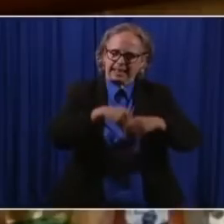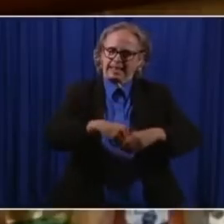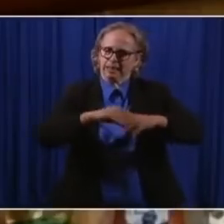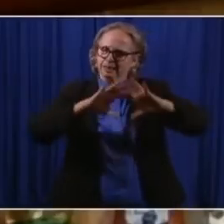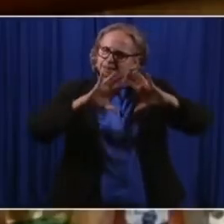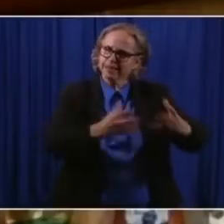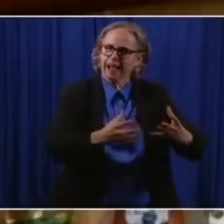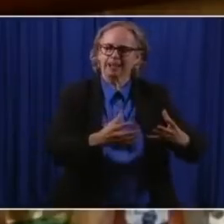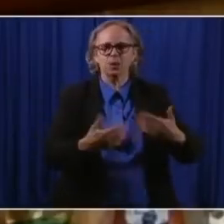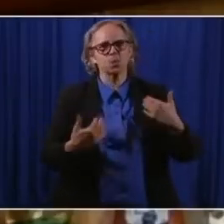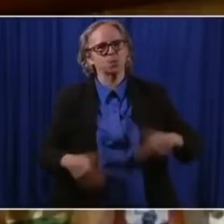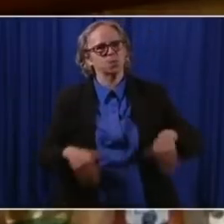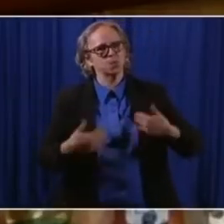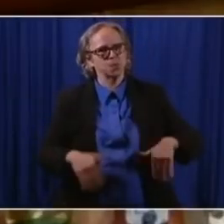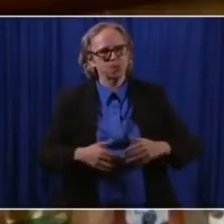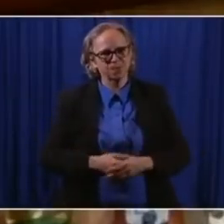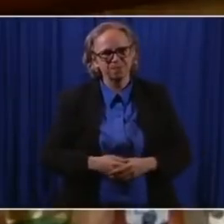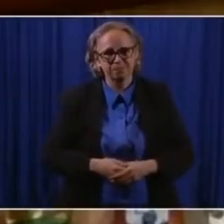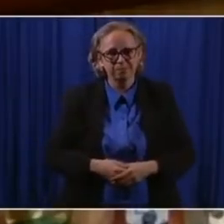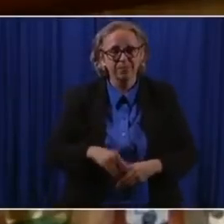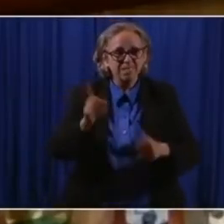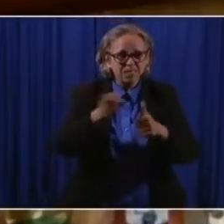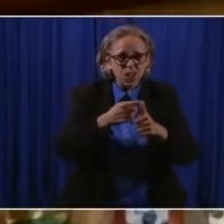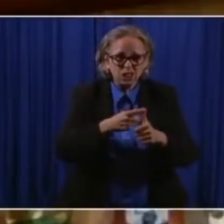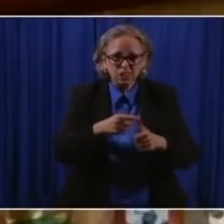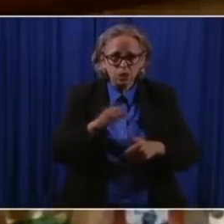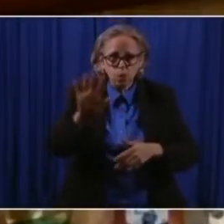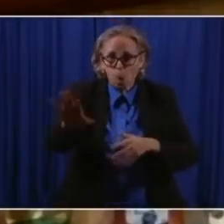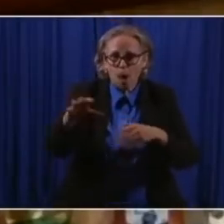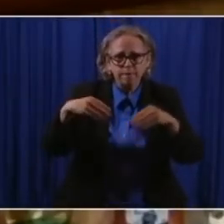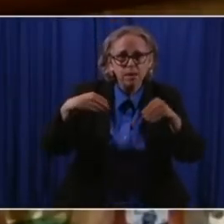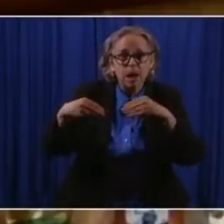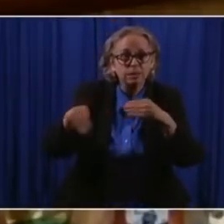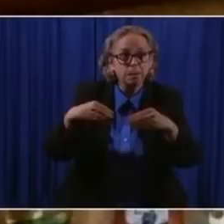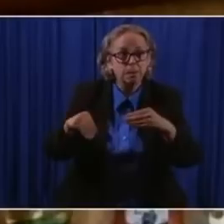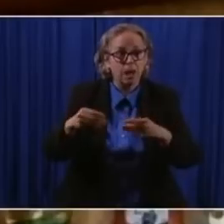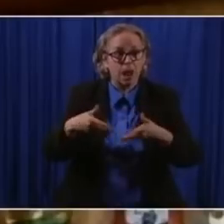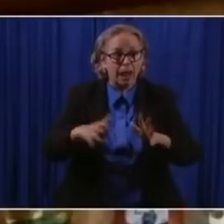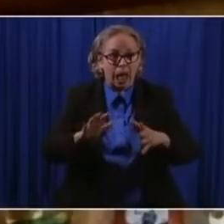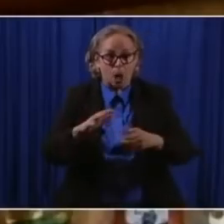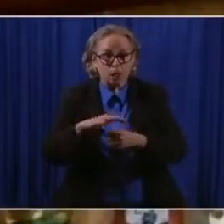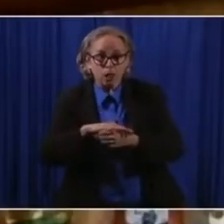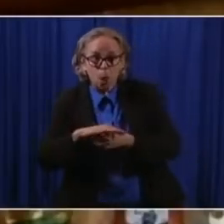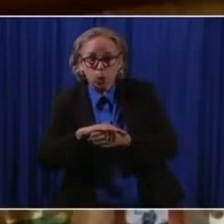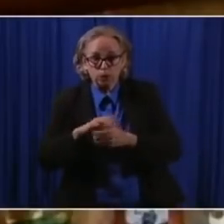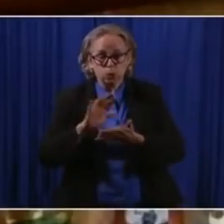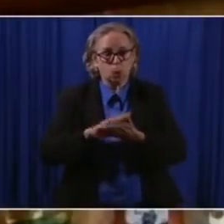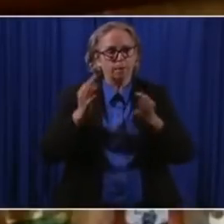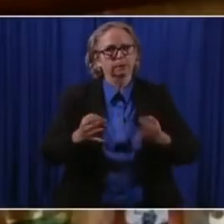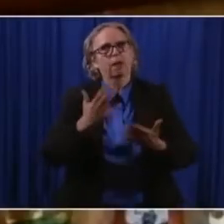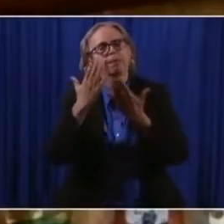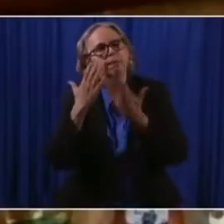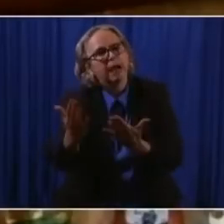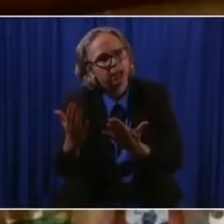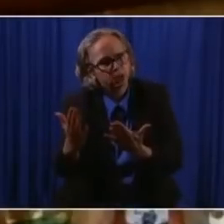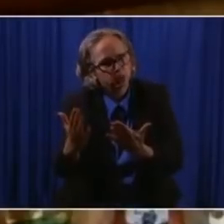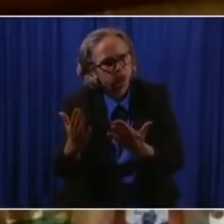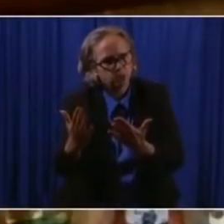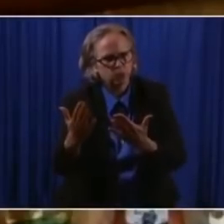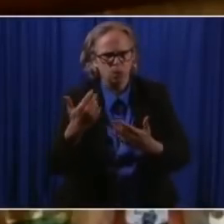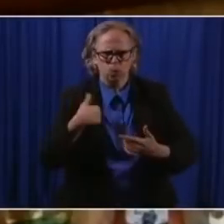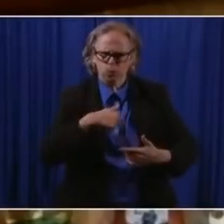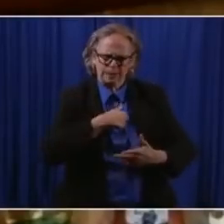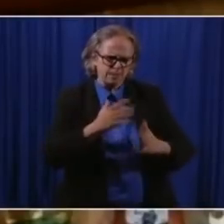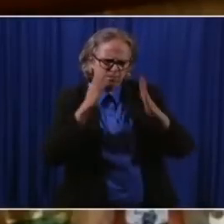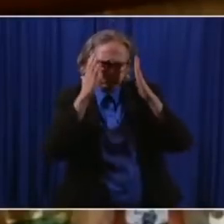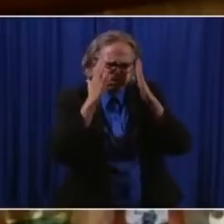you for the flexibility that you gave us in local decision-making, and we've been hyper-focused on our local COVID-19 data. I was just